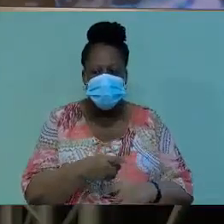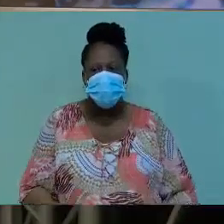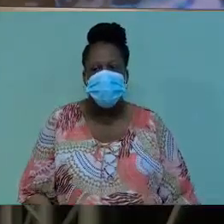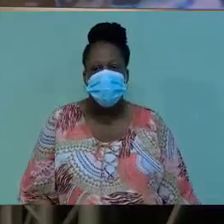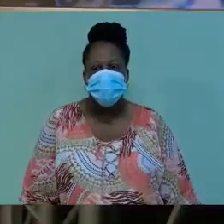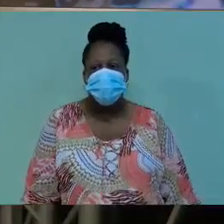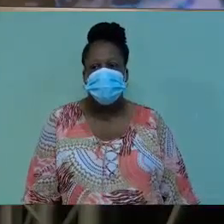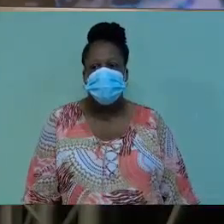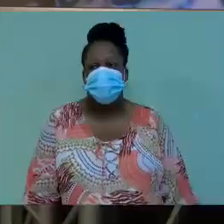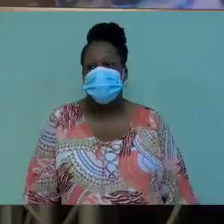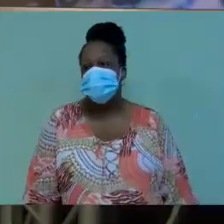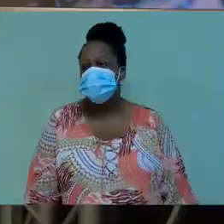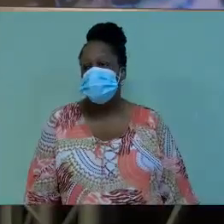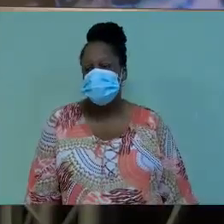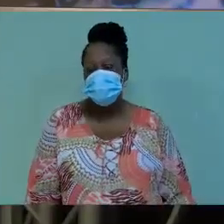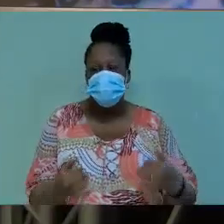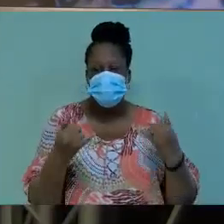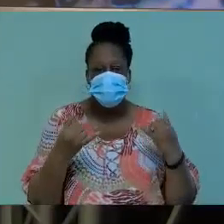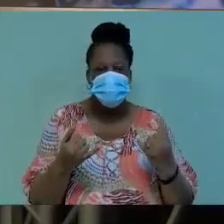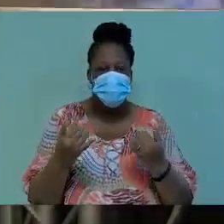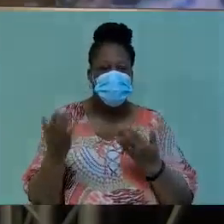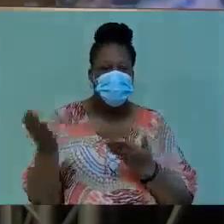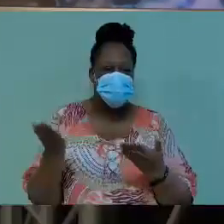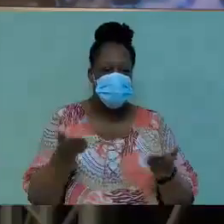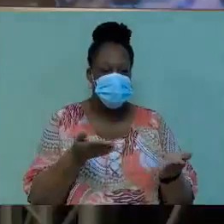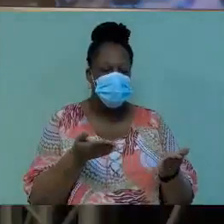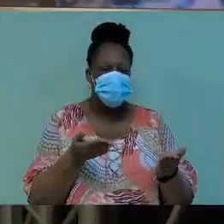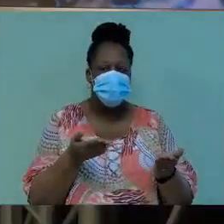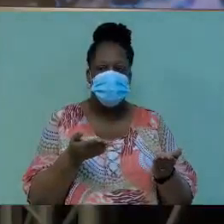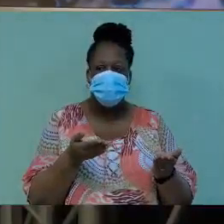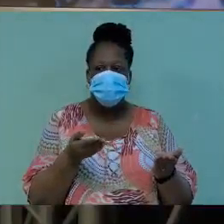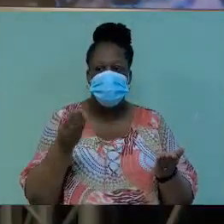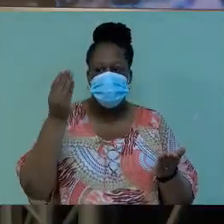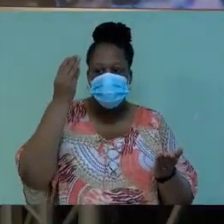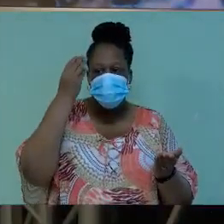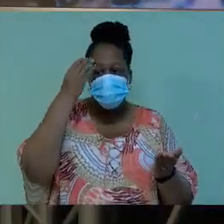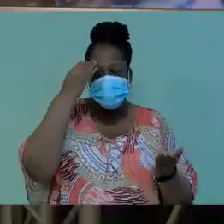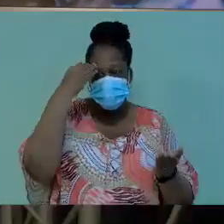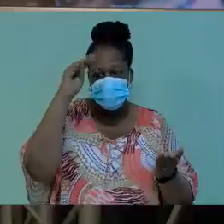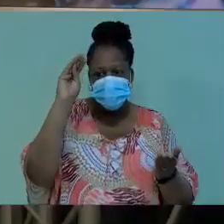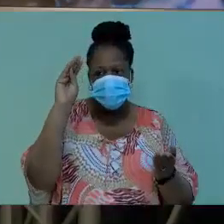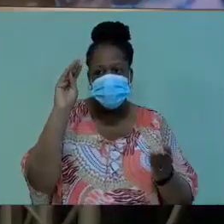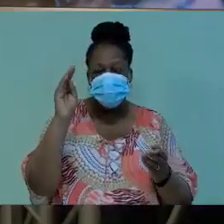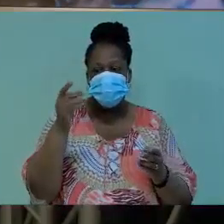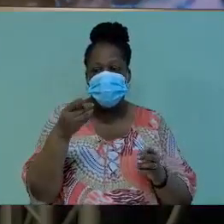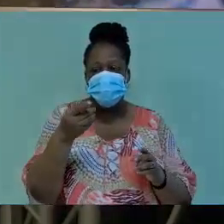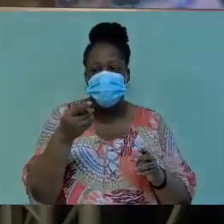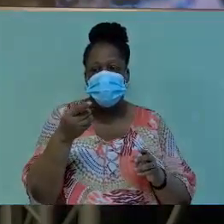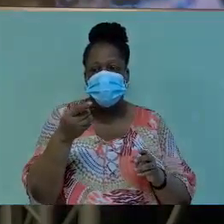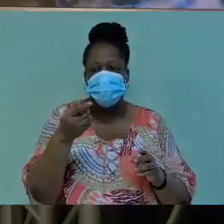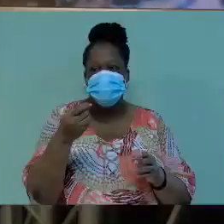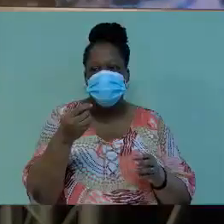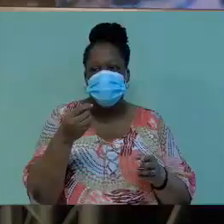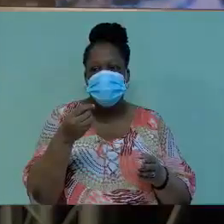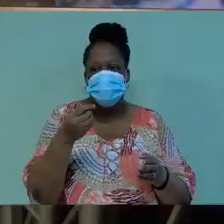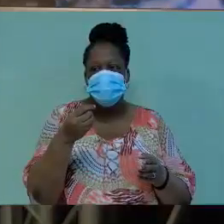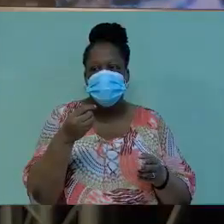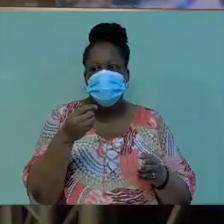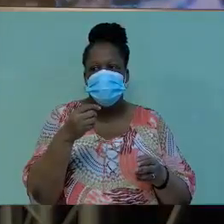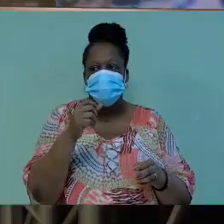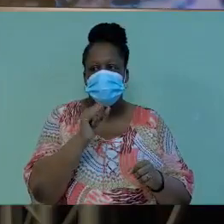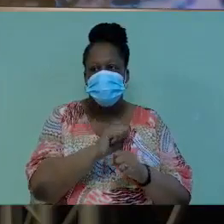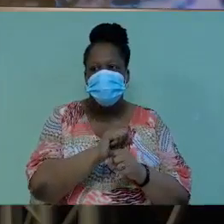Without further ado, I would invite Mr. Levi Bradshaw, the Accountant General in the Ministry